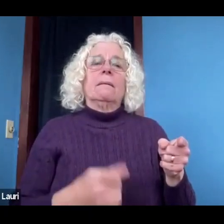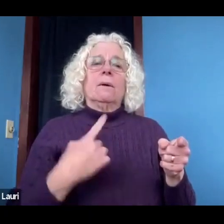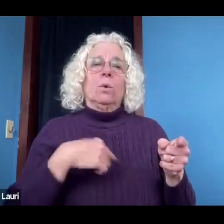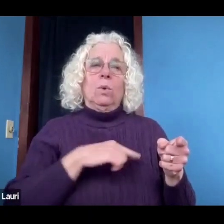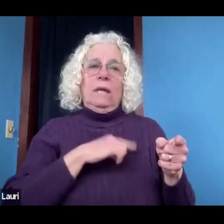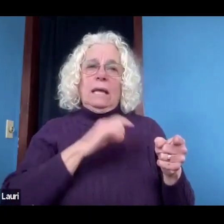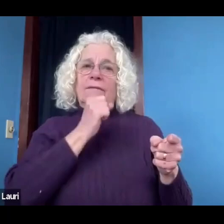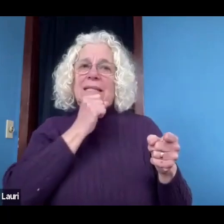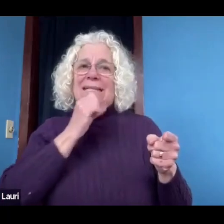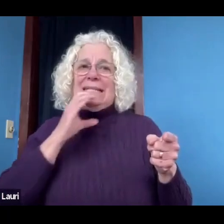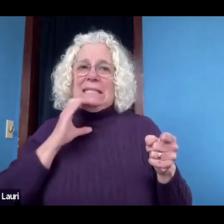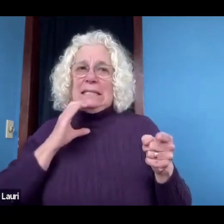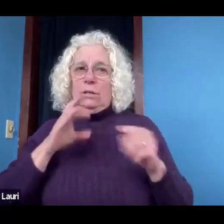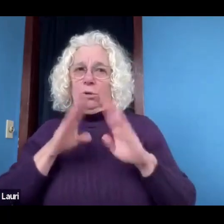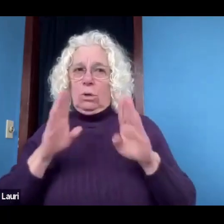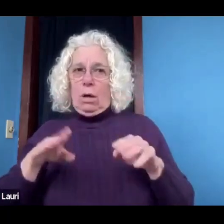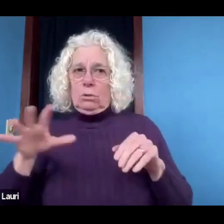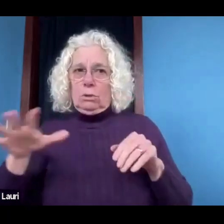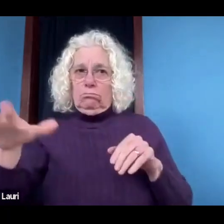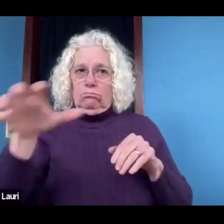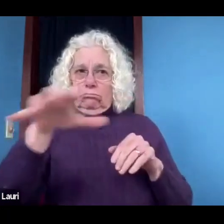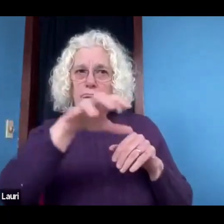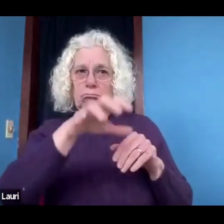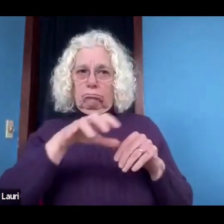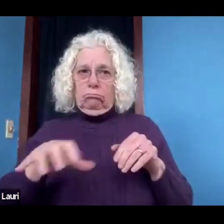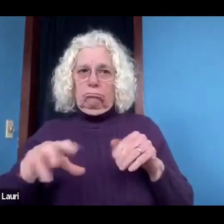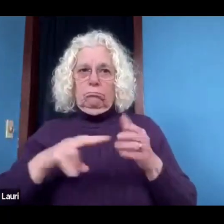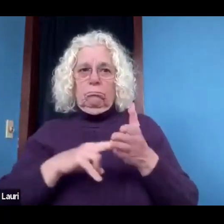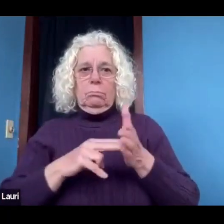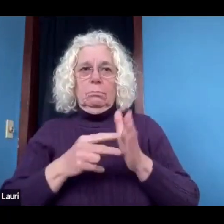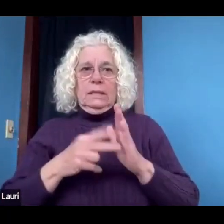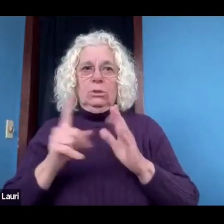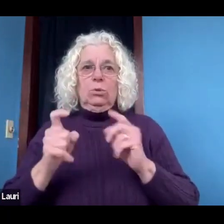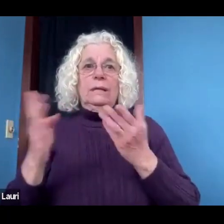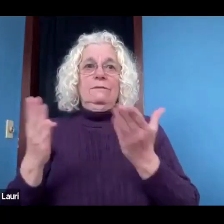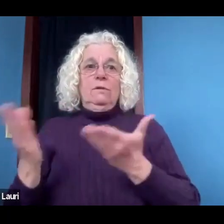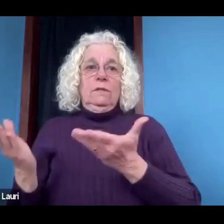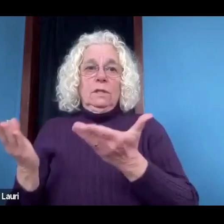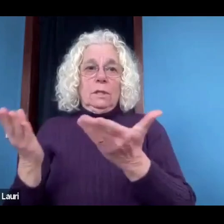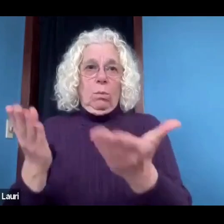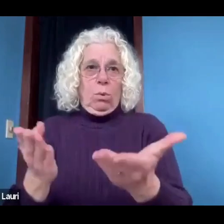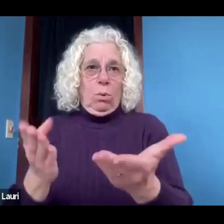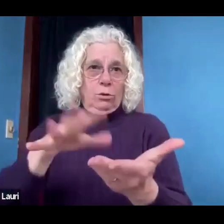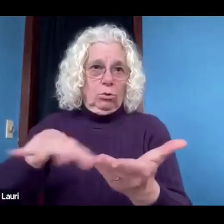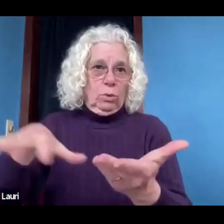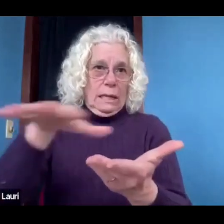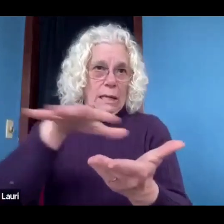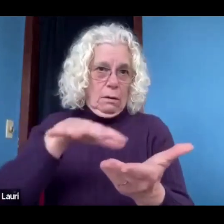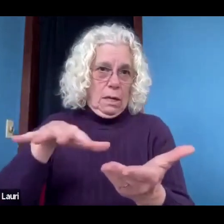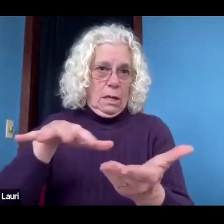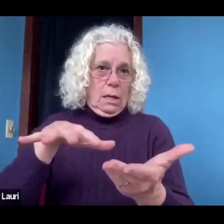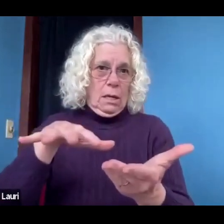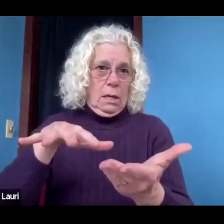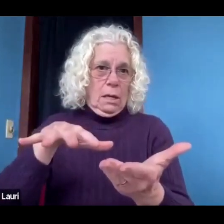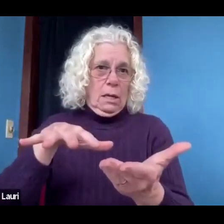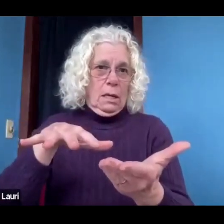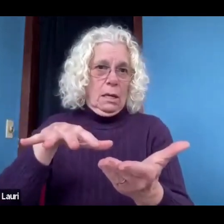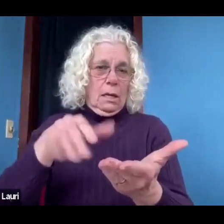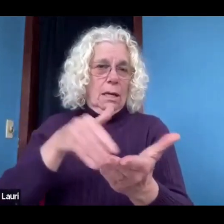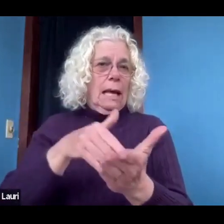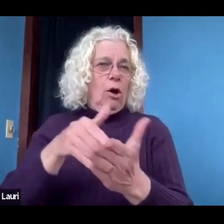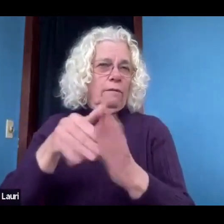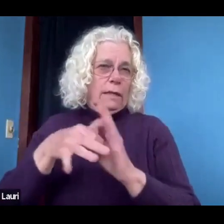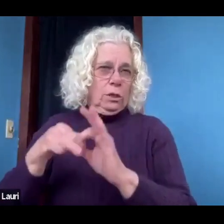housing throughout the region where you have the ability to have services brought in and things like that. And it's like a lot of times